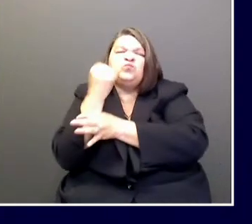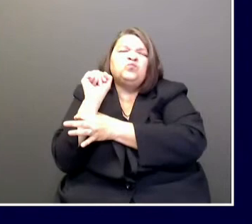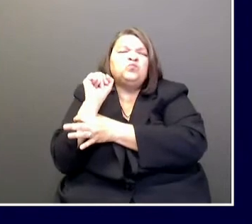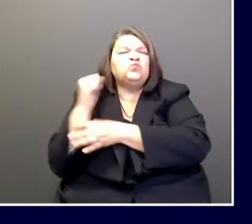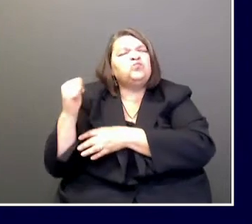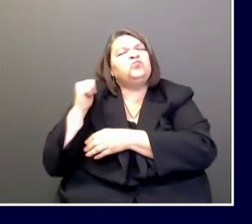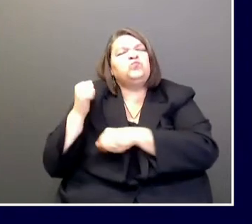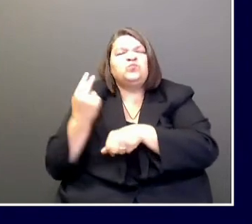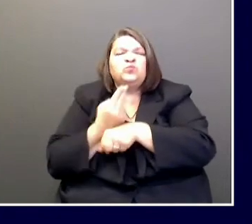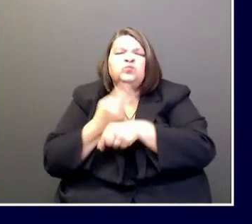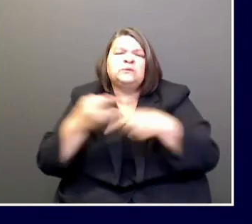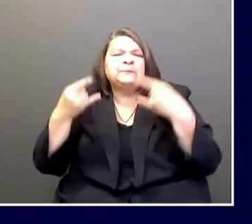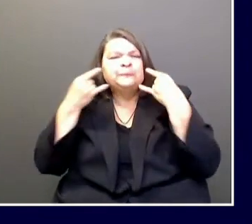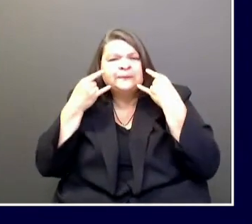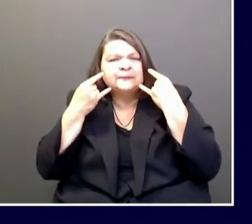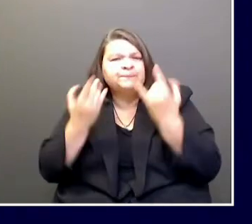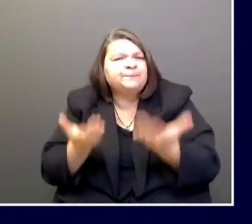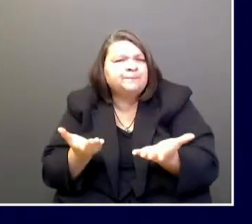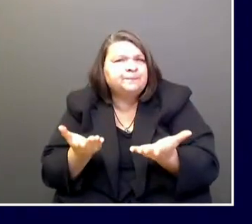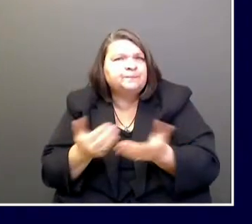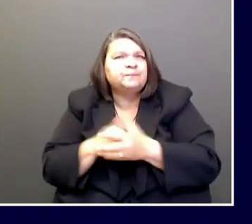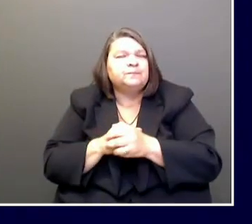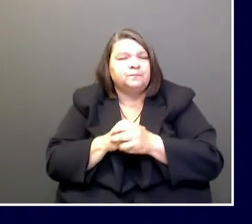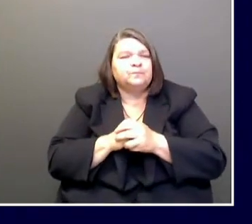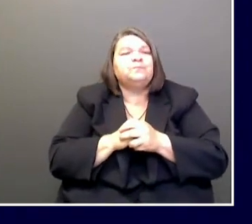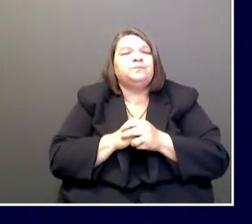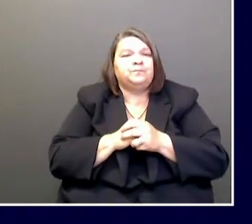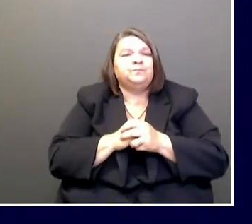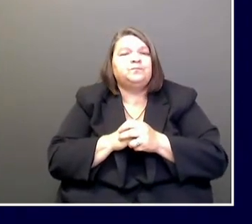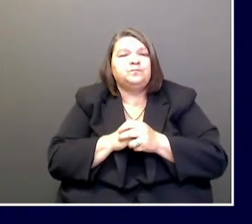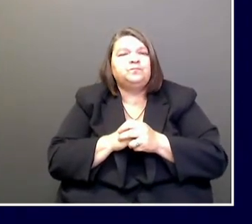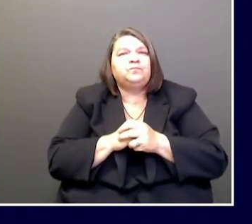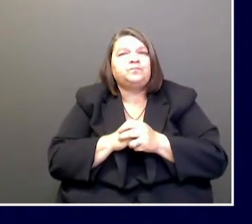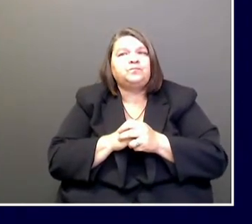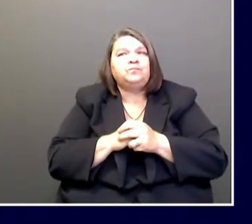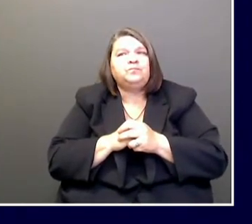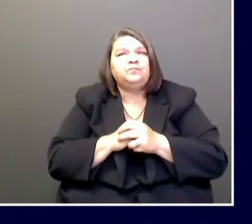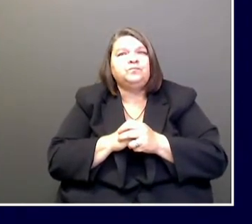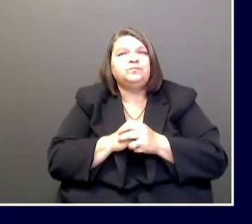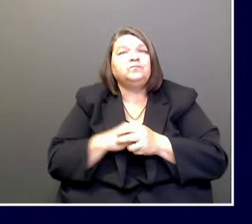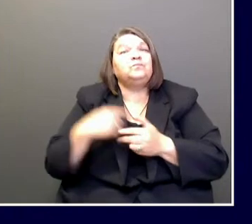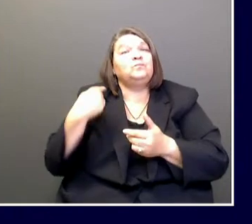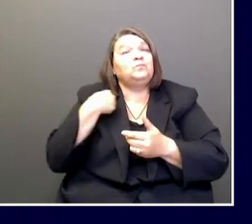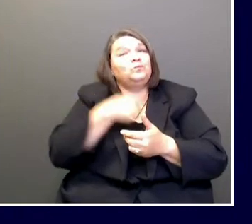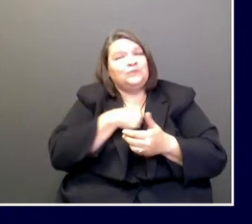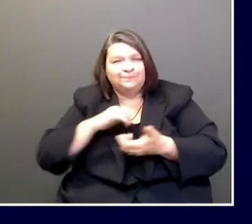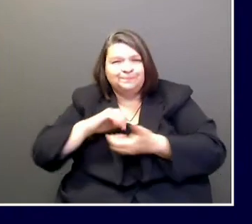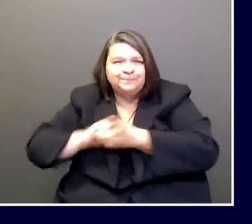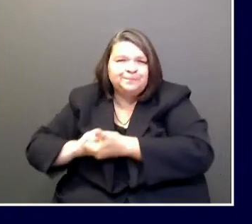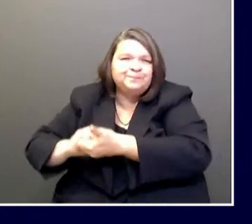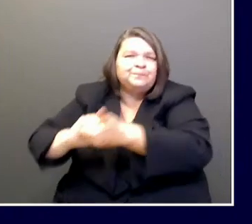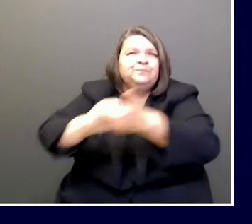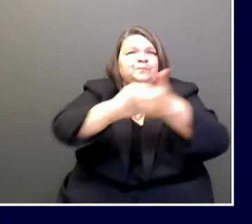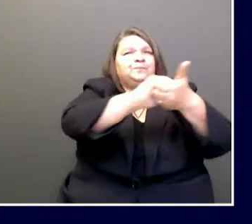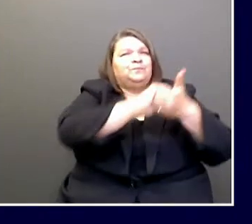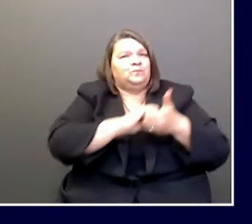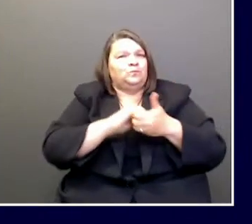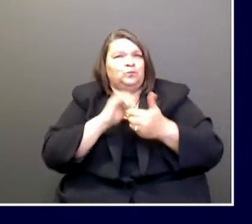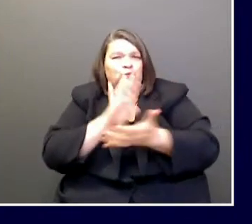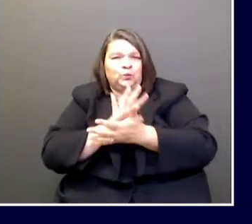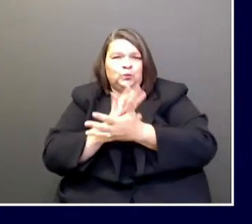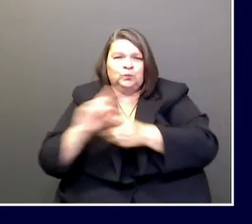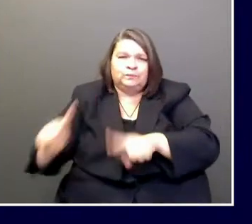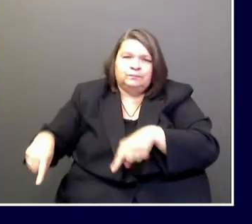in. So we have been working in partnership with schools over the past year to first protect them